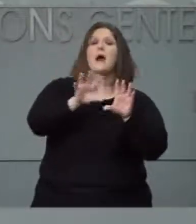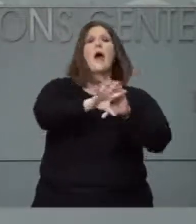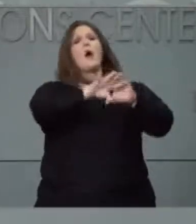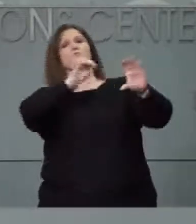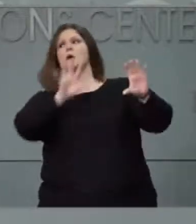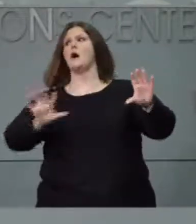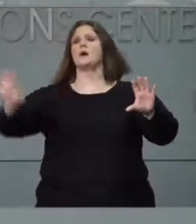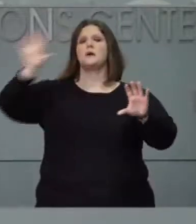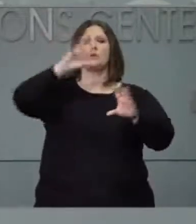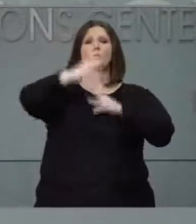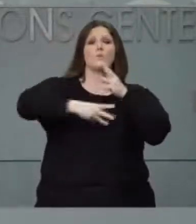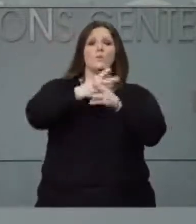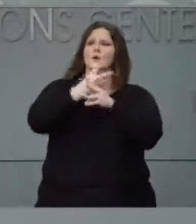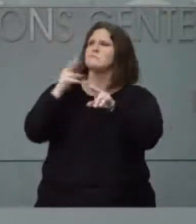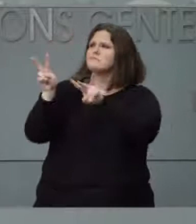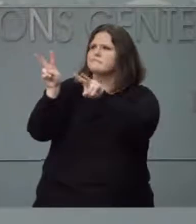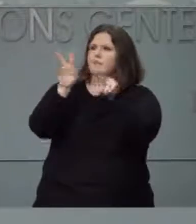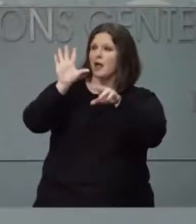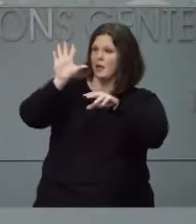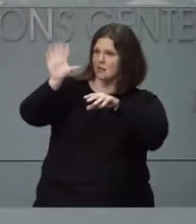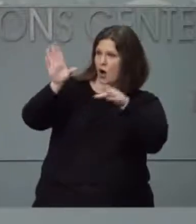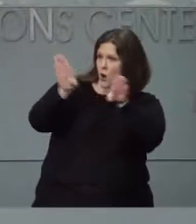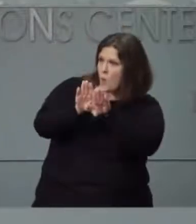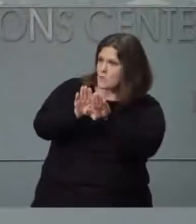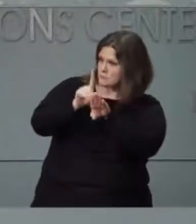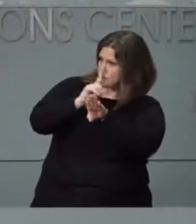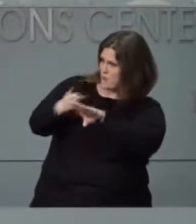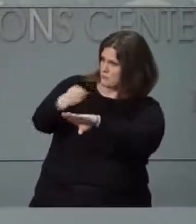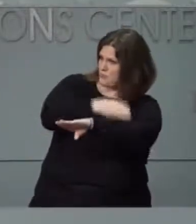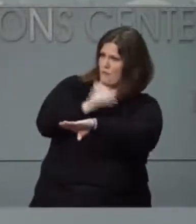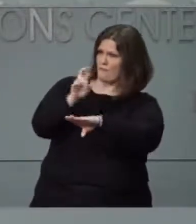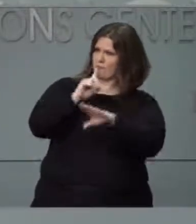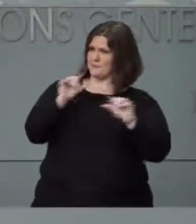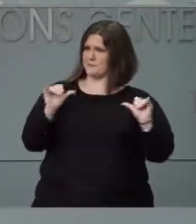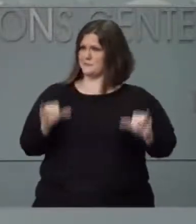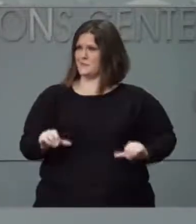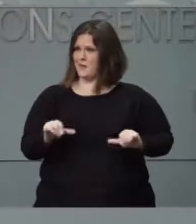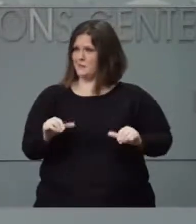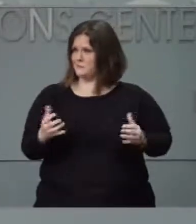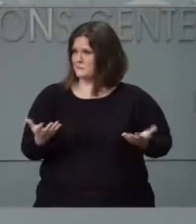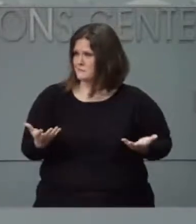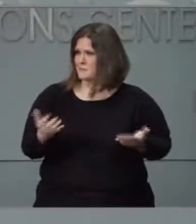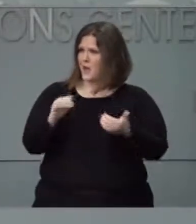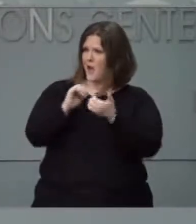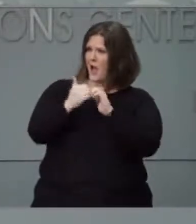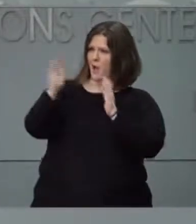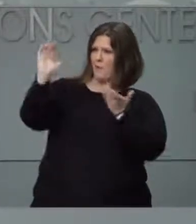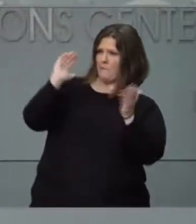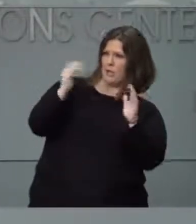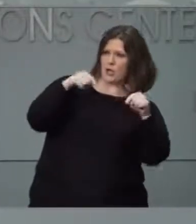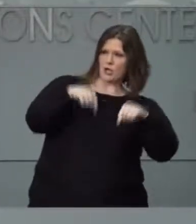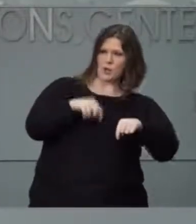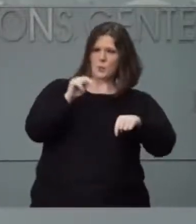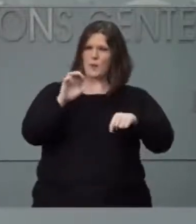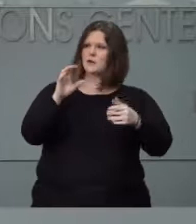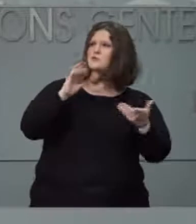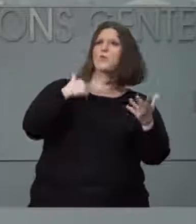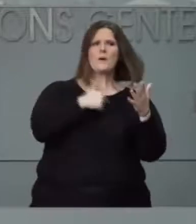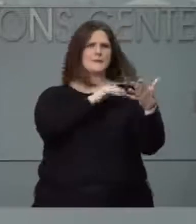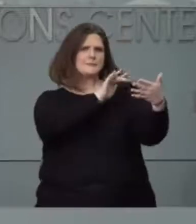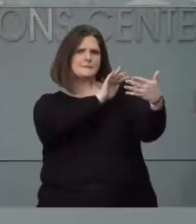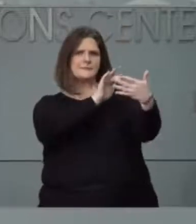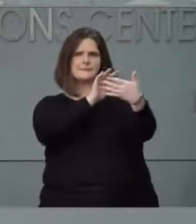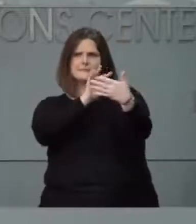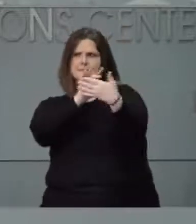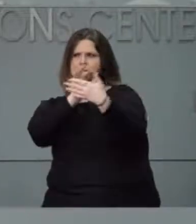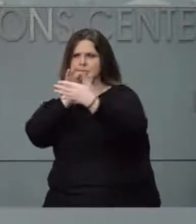restrictions improved or not improved their numbers, and what does that mean for us here in North Carolina? So we're trying to take in all of